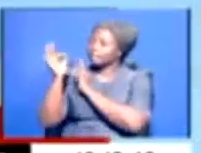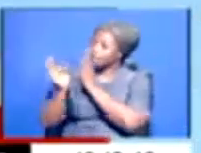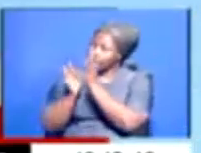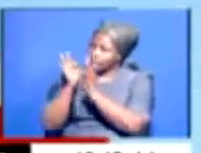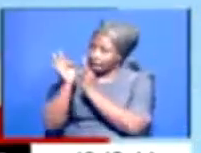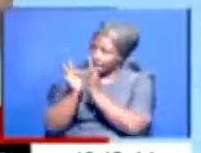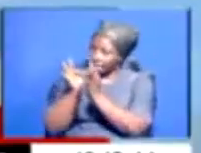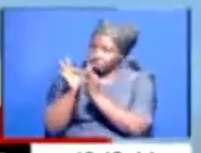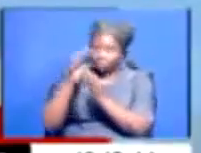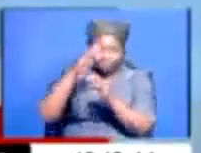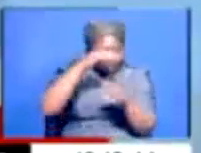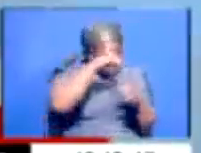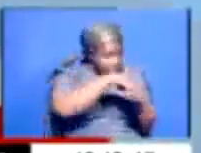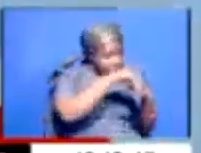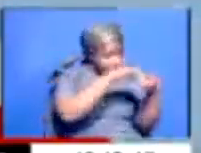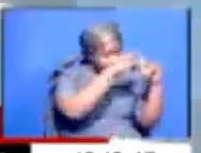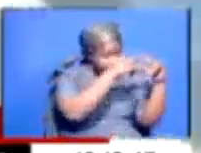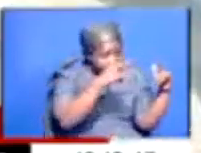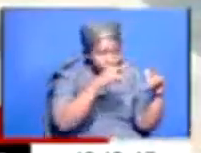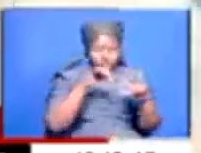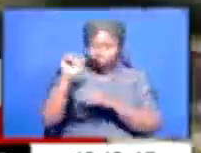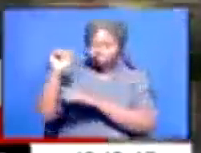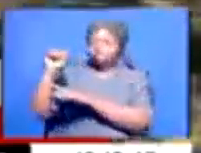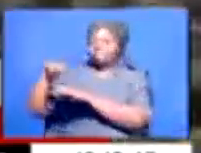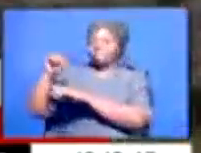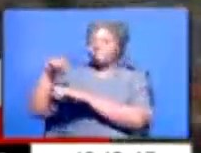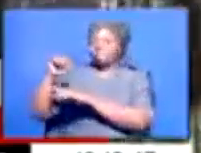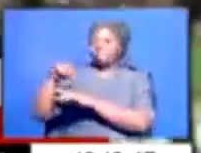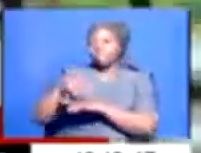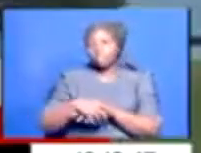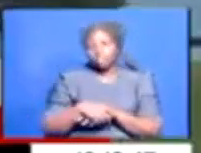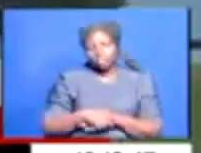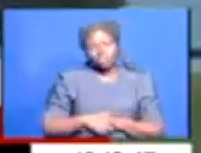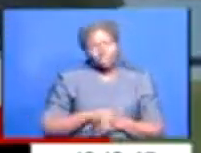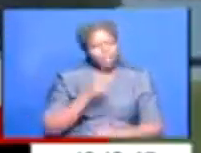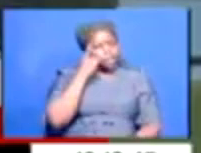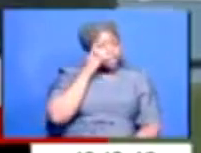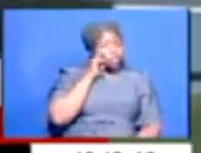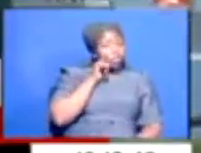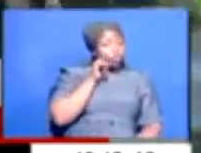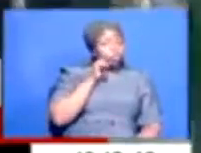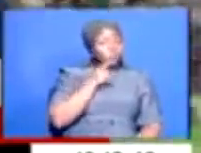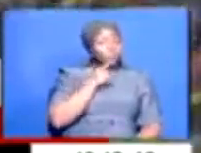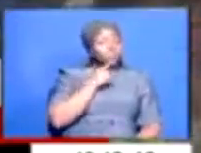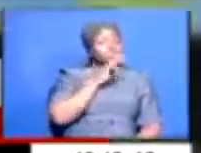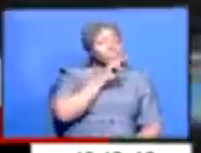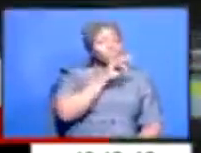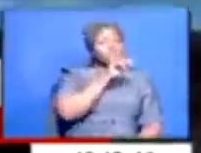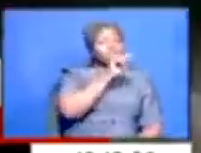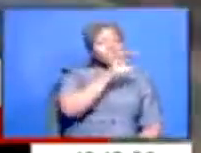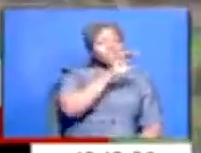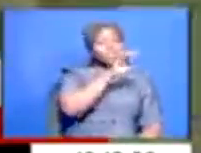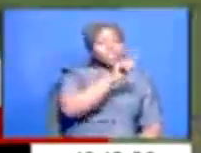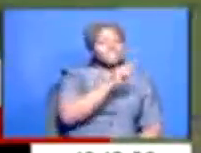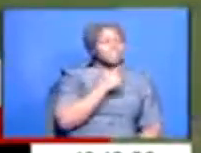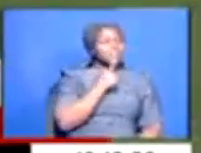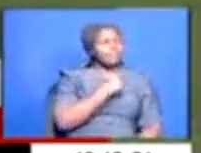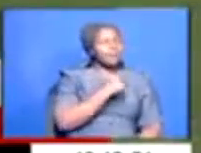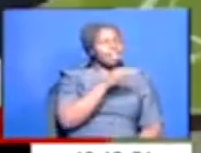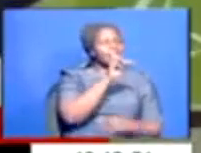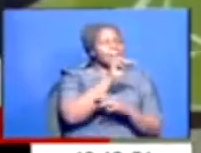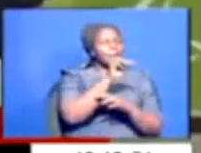camp. All right. Yeah. Vincent, yes. for you, the 100 meters, always interesting, for a very interesting race.